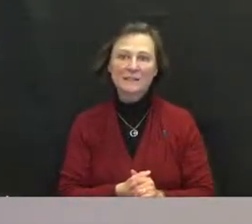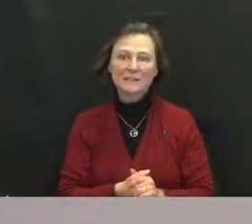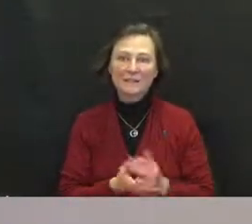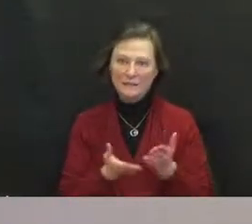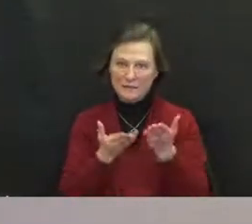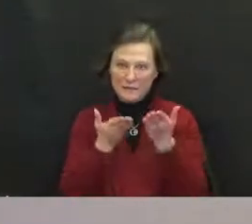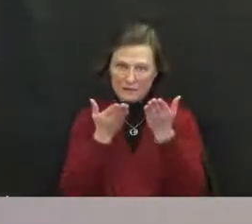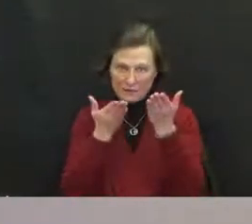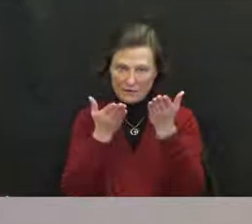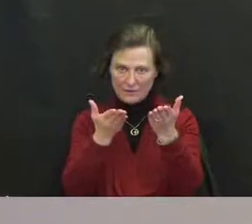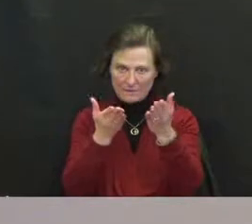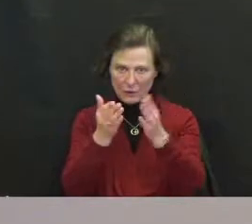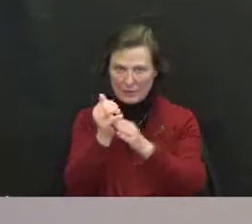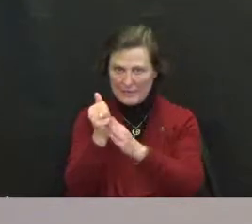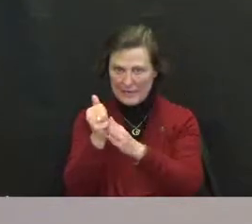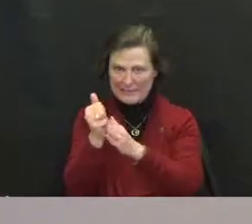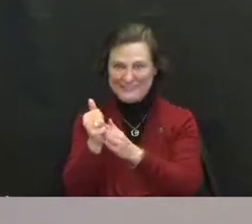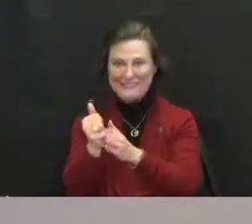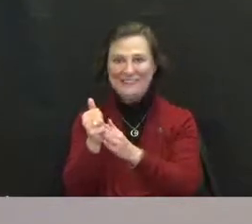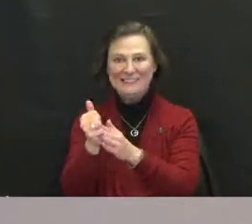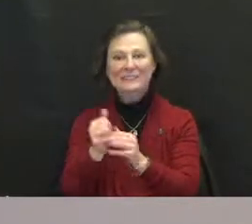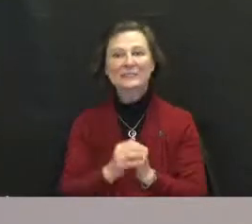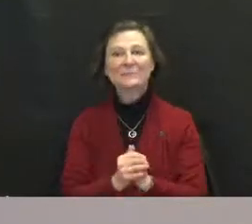offering guidance.